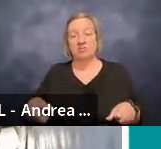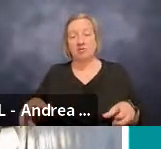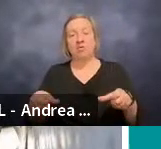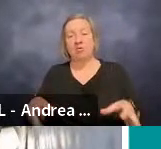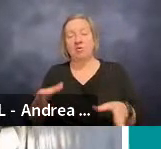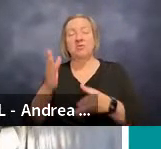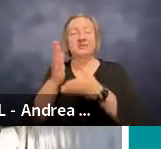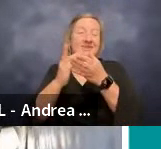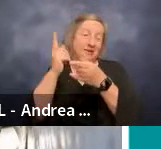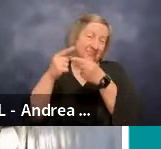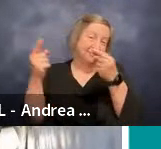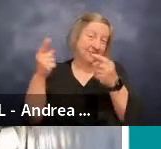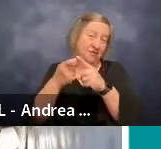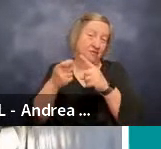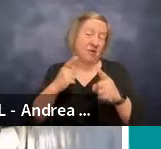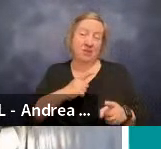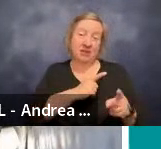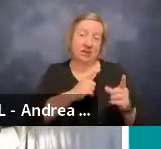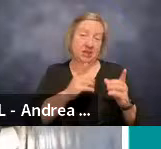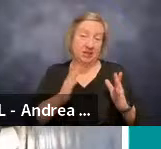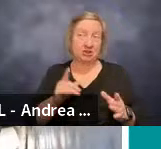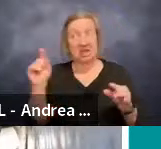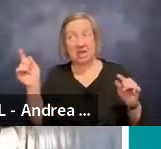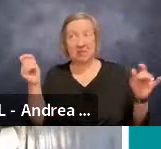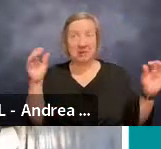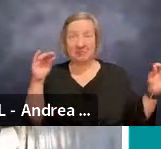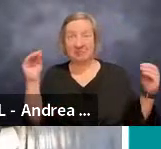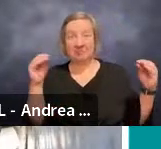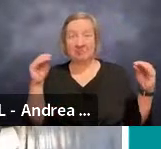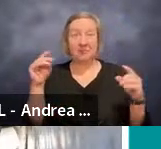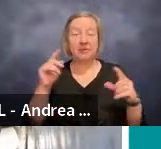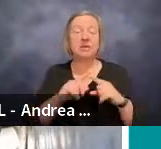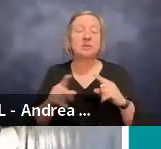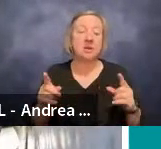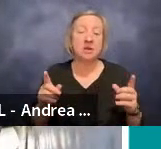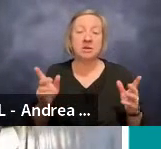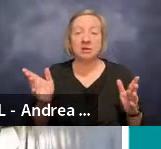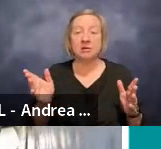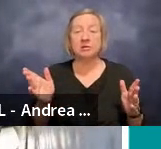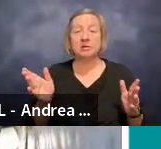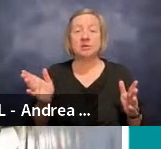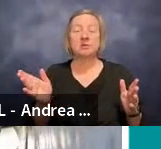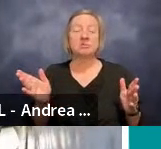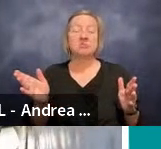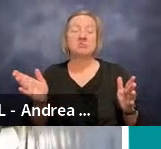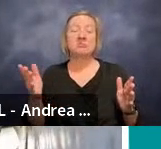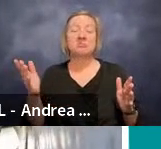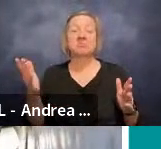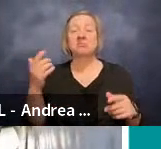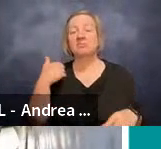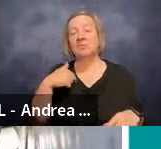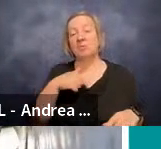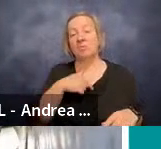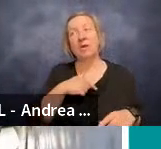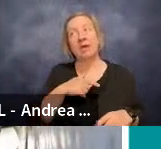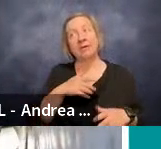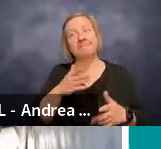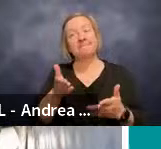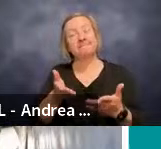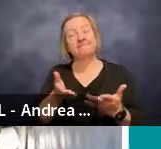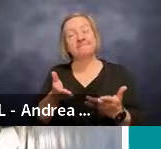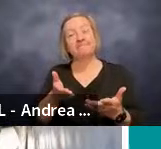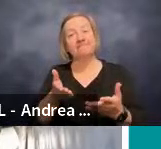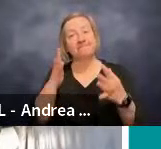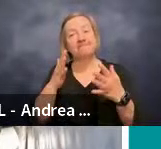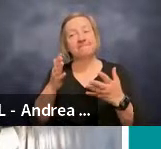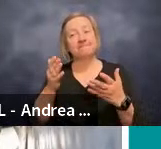legislators, but once again, we're making the case as we are moving